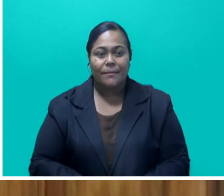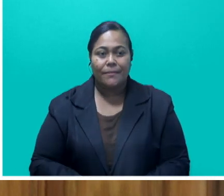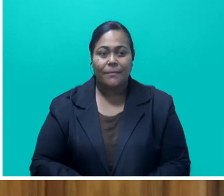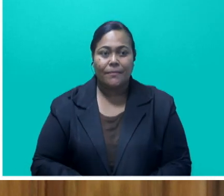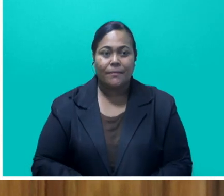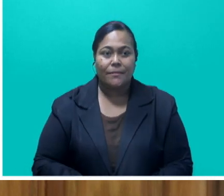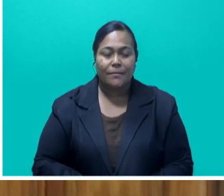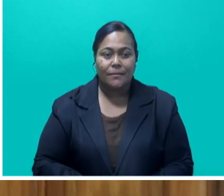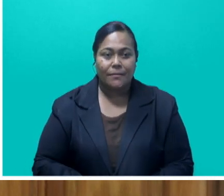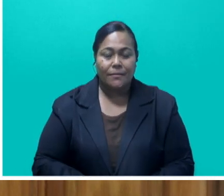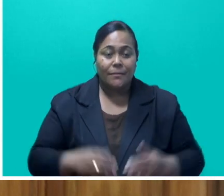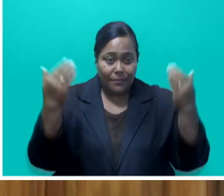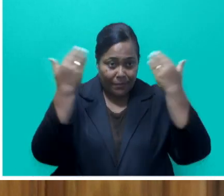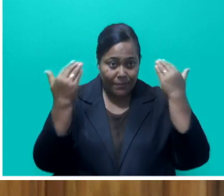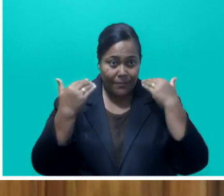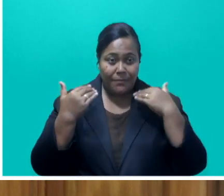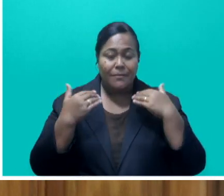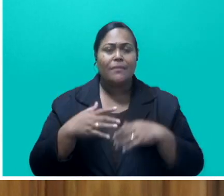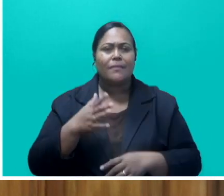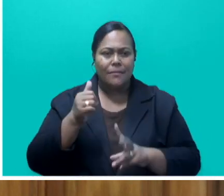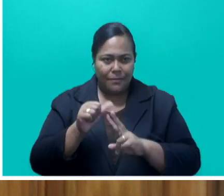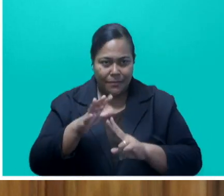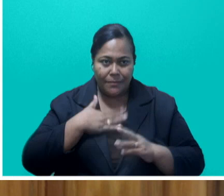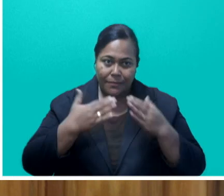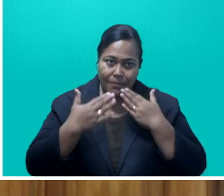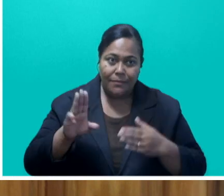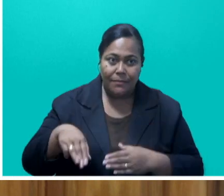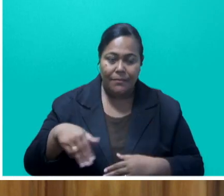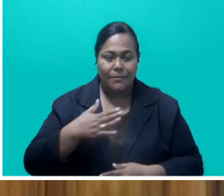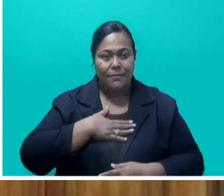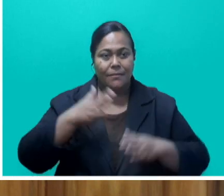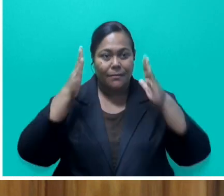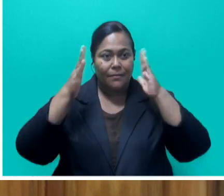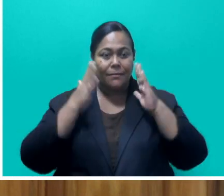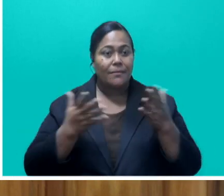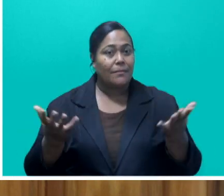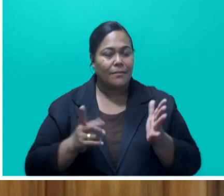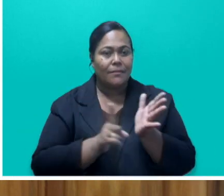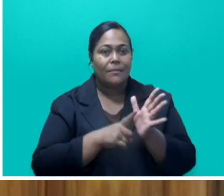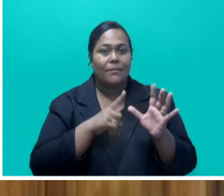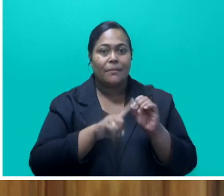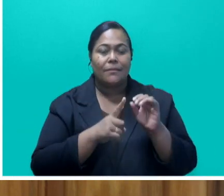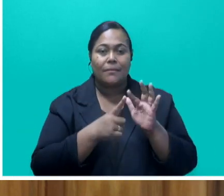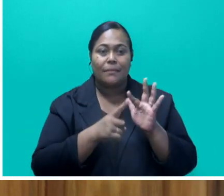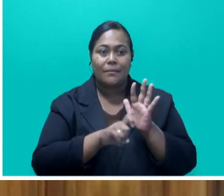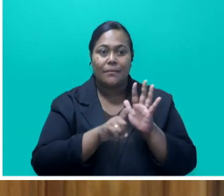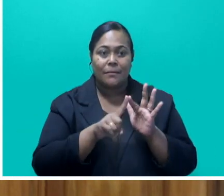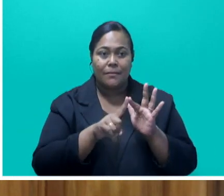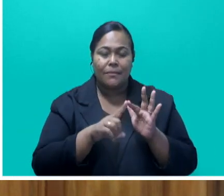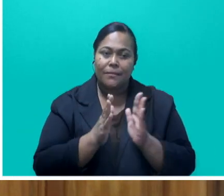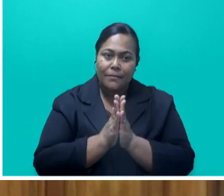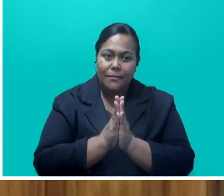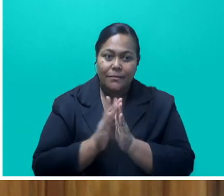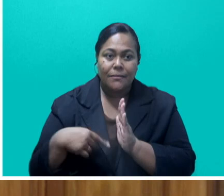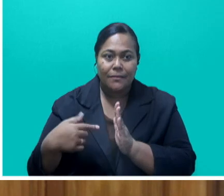Mr. Speaker, sir, I would like to thank the members of my church, the St. Gabriel Anglican Church at Langen, for their prayers and continuing support.